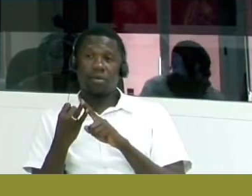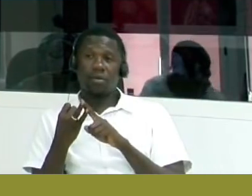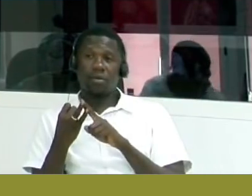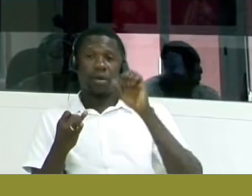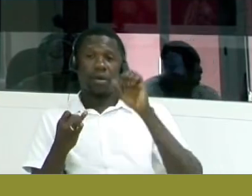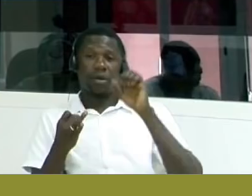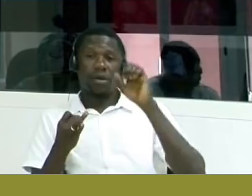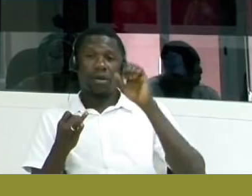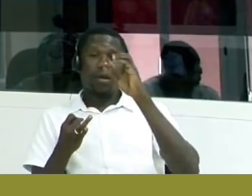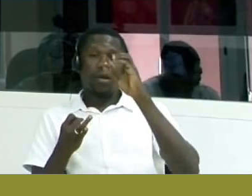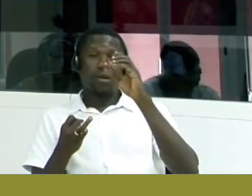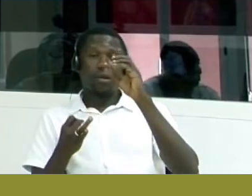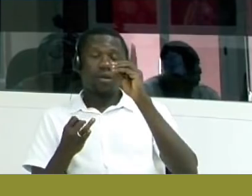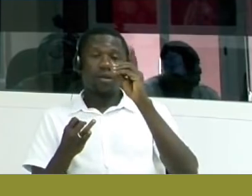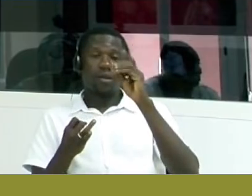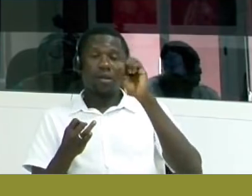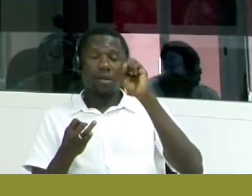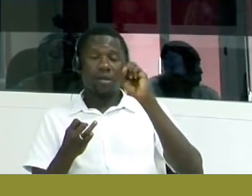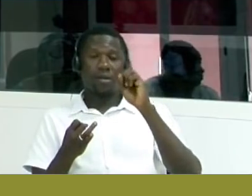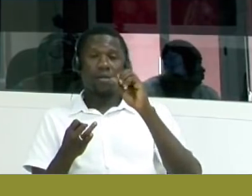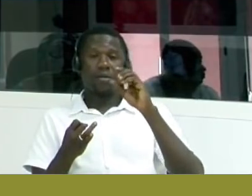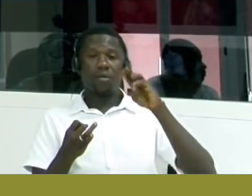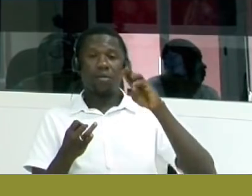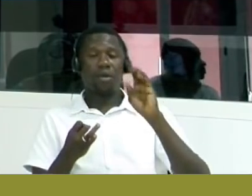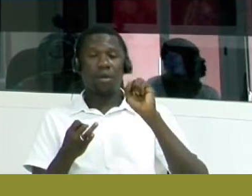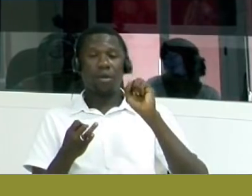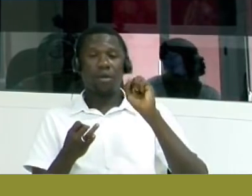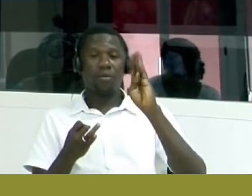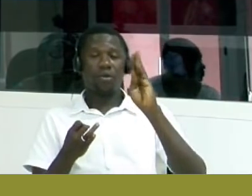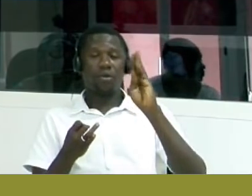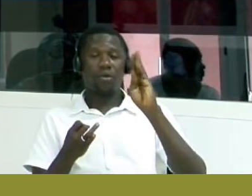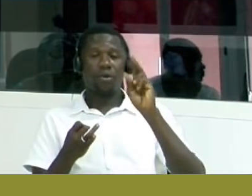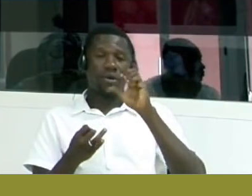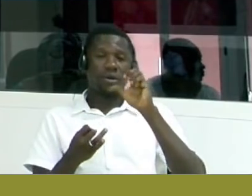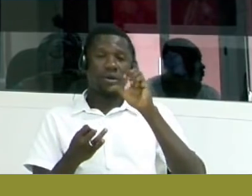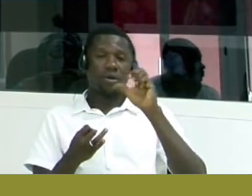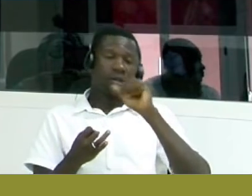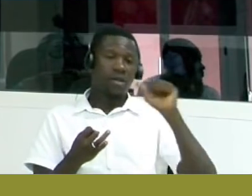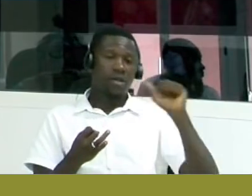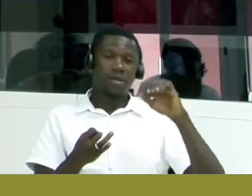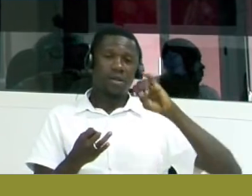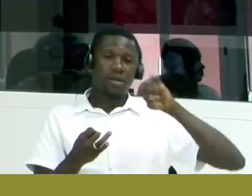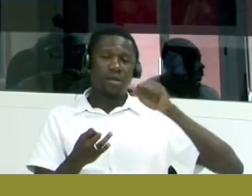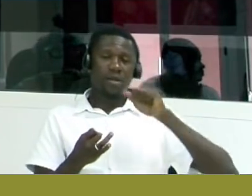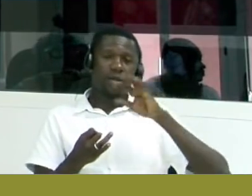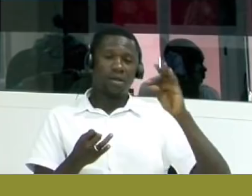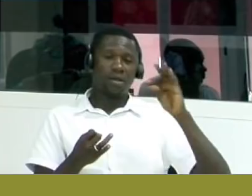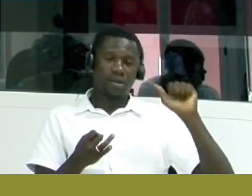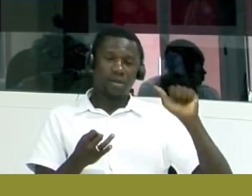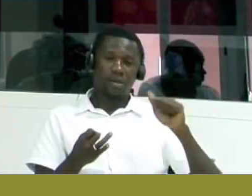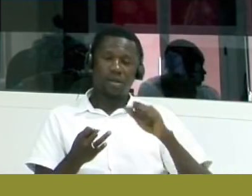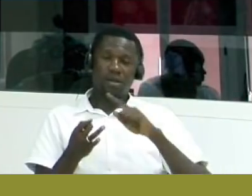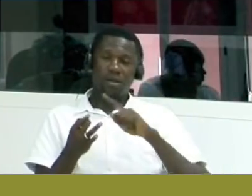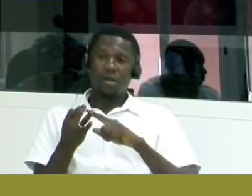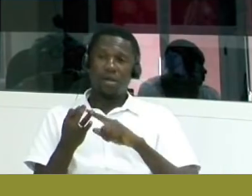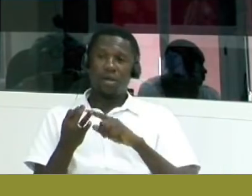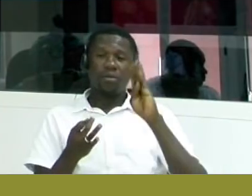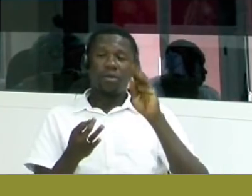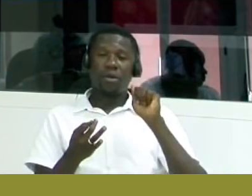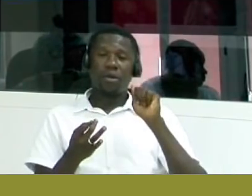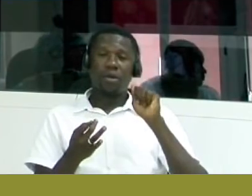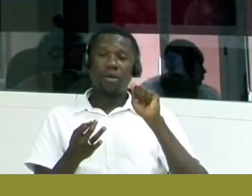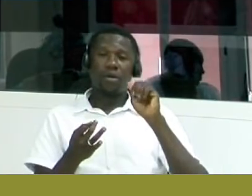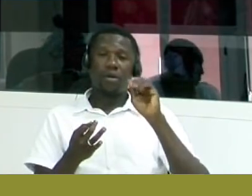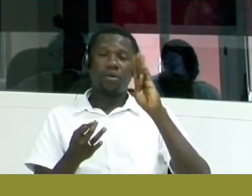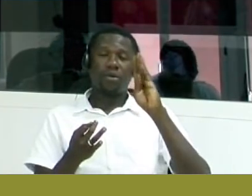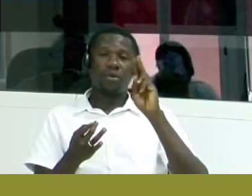CDS Babacar Jatta, correct? And Babacar Sow, your head of operations, correct? And